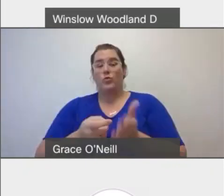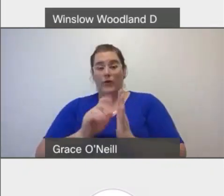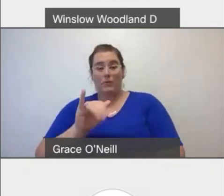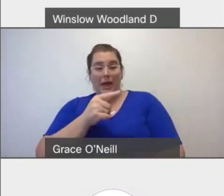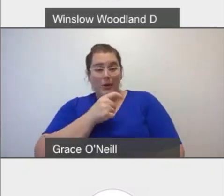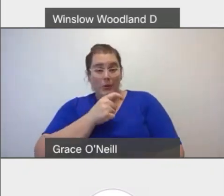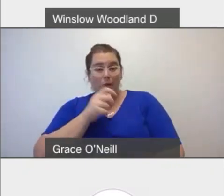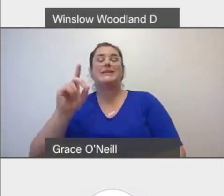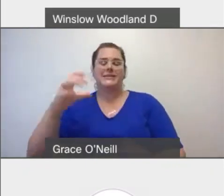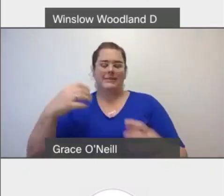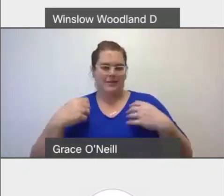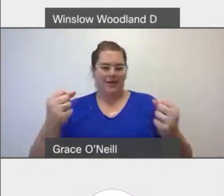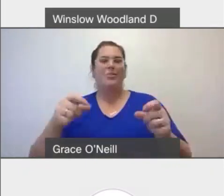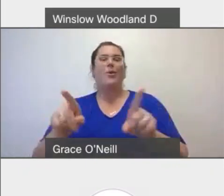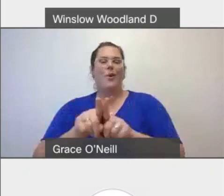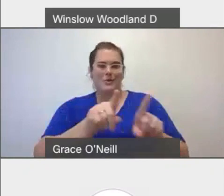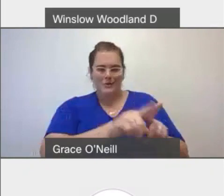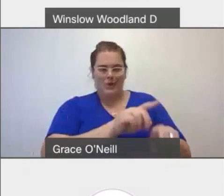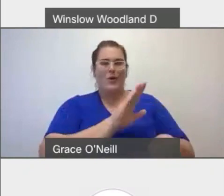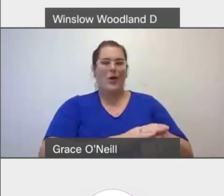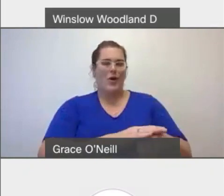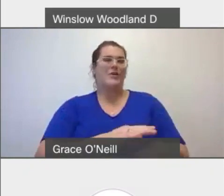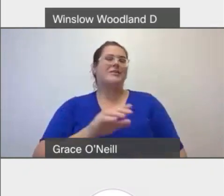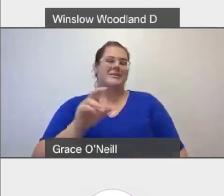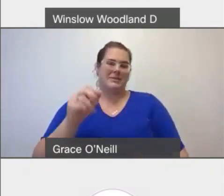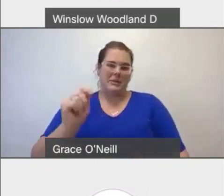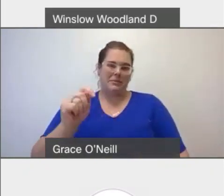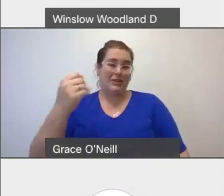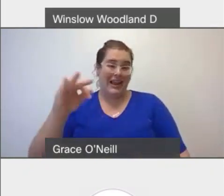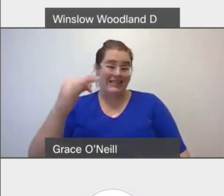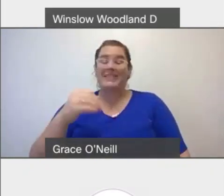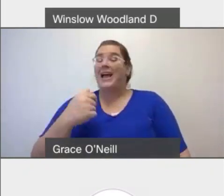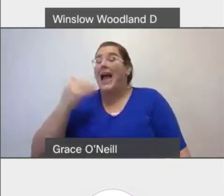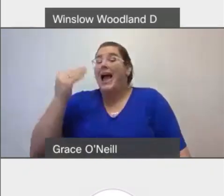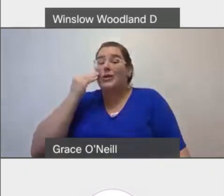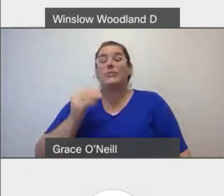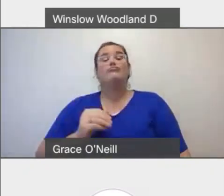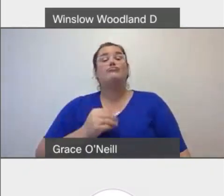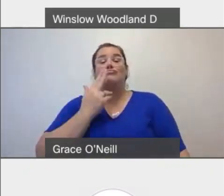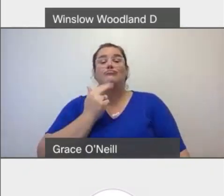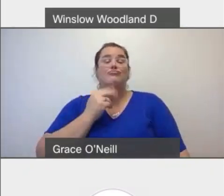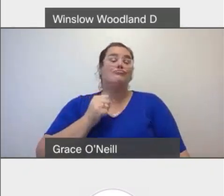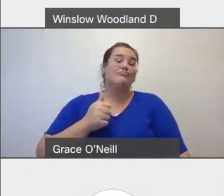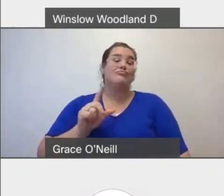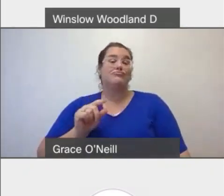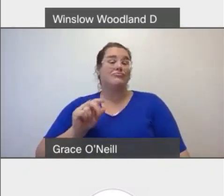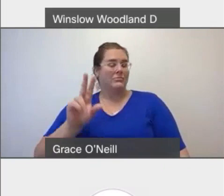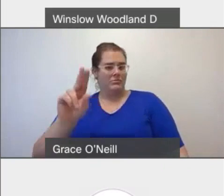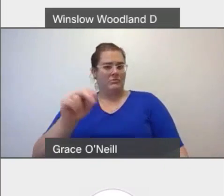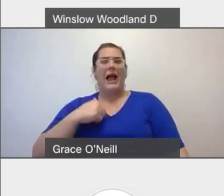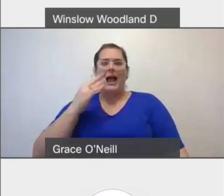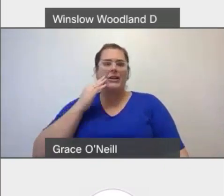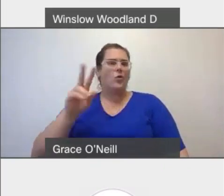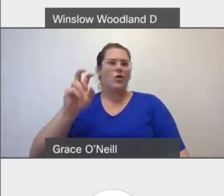Health on the 19th. And I know that there were hundreds. And, this